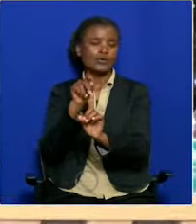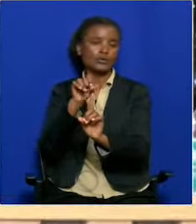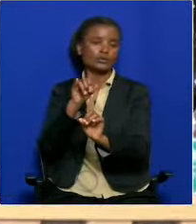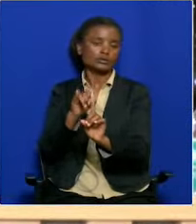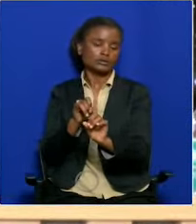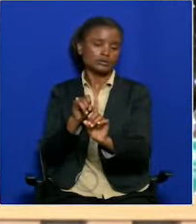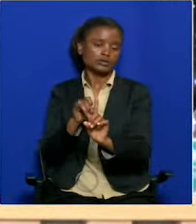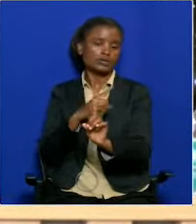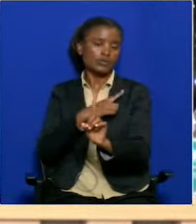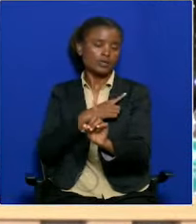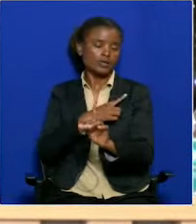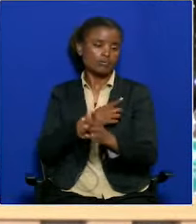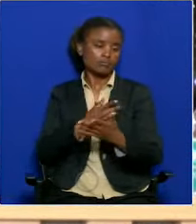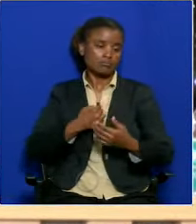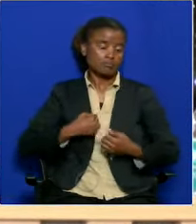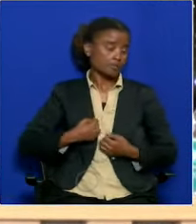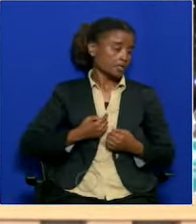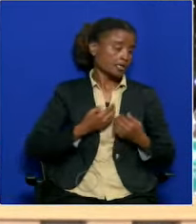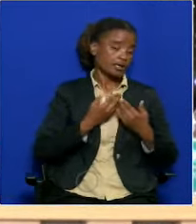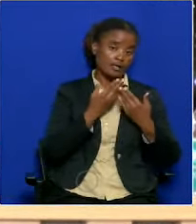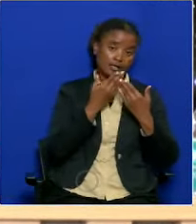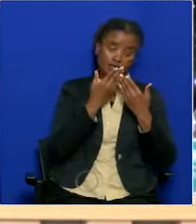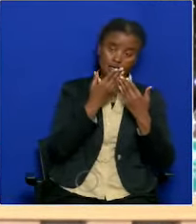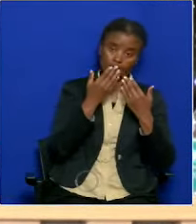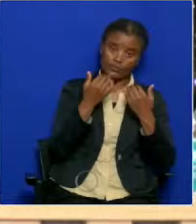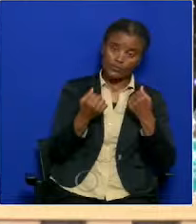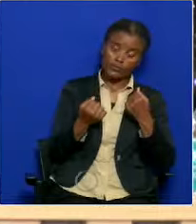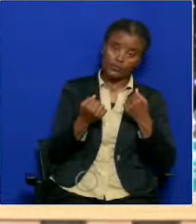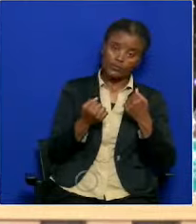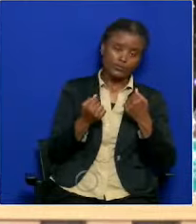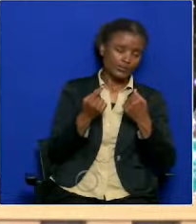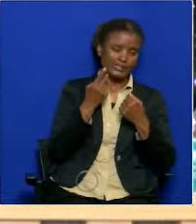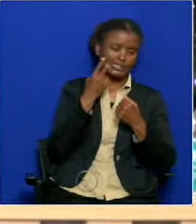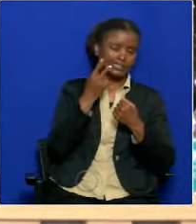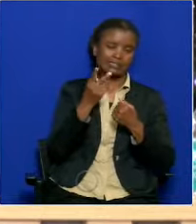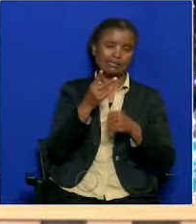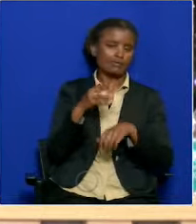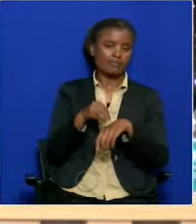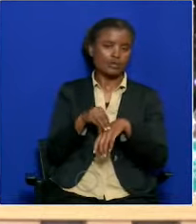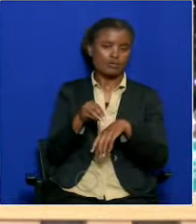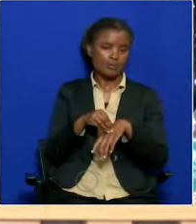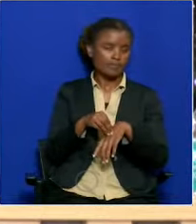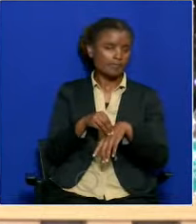And you didn't see anything problematic with